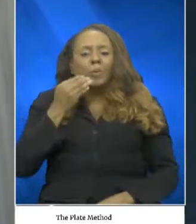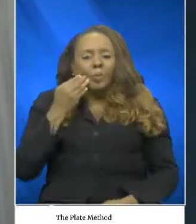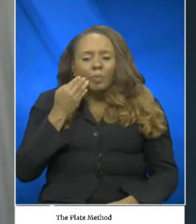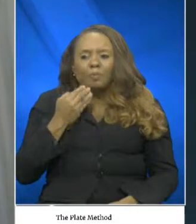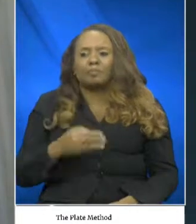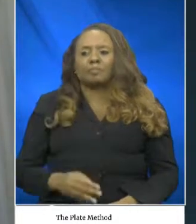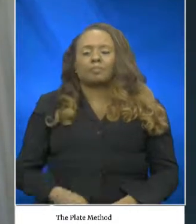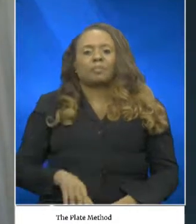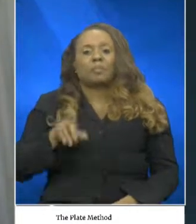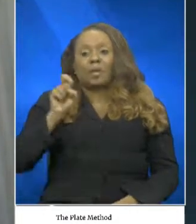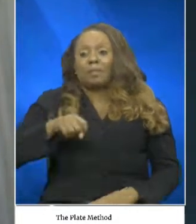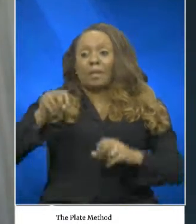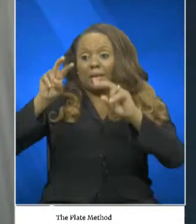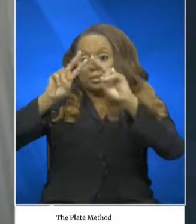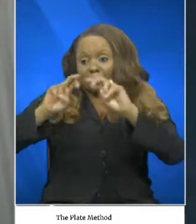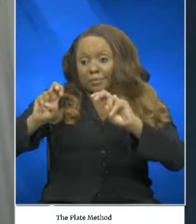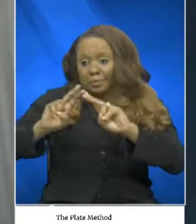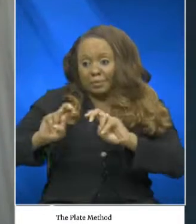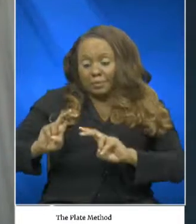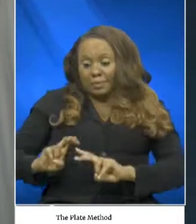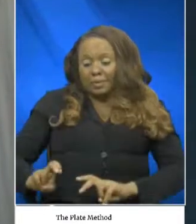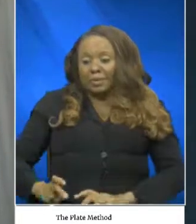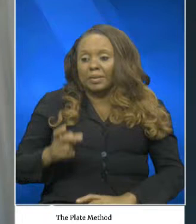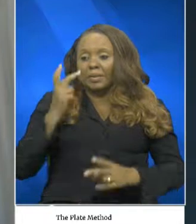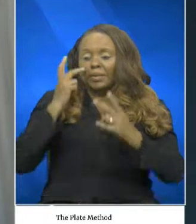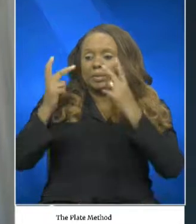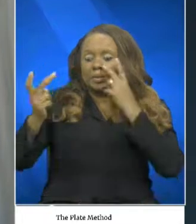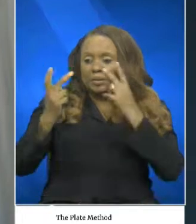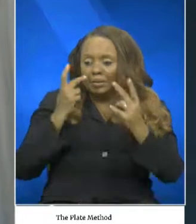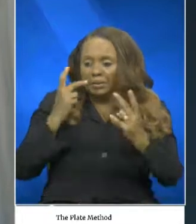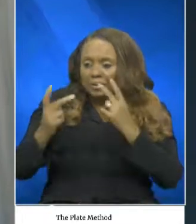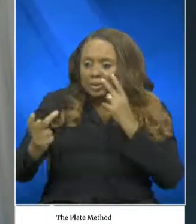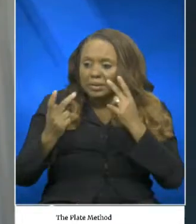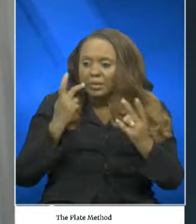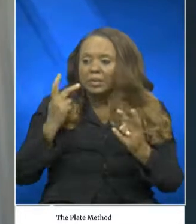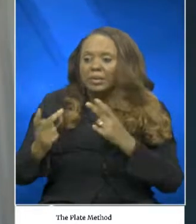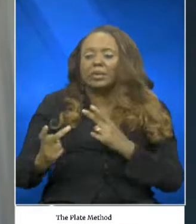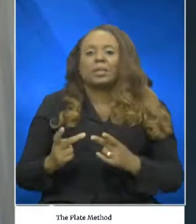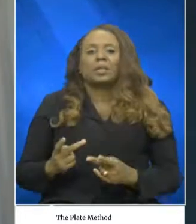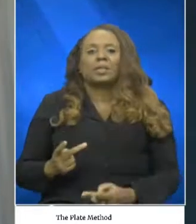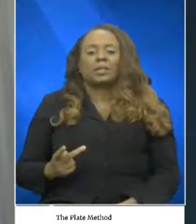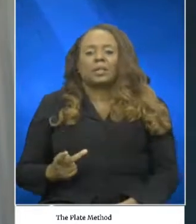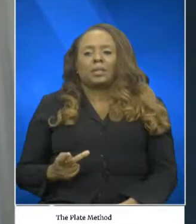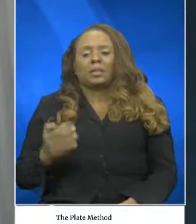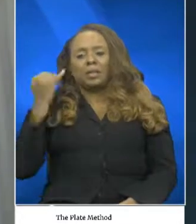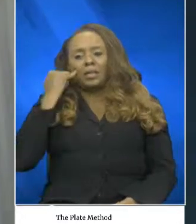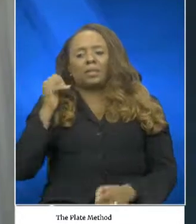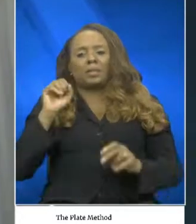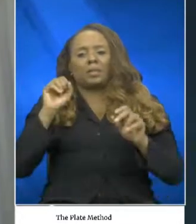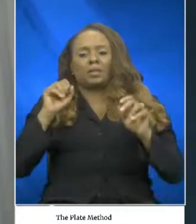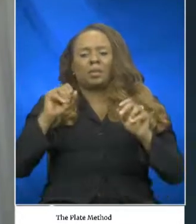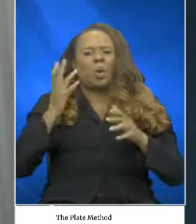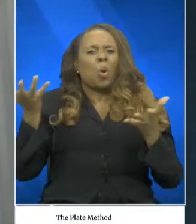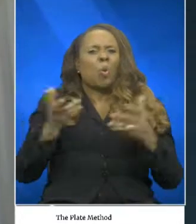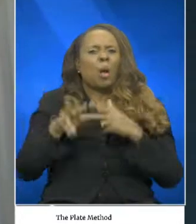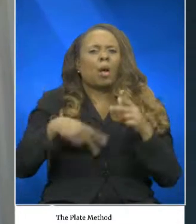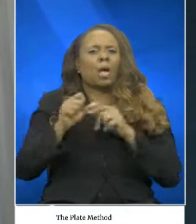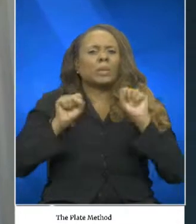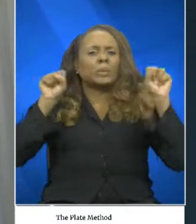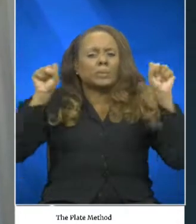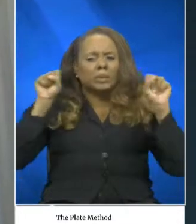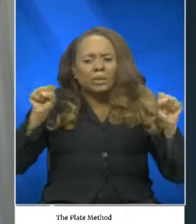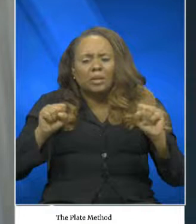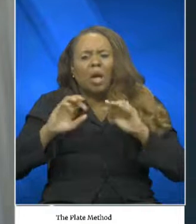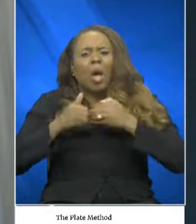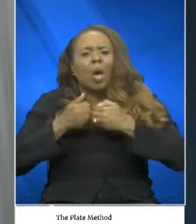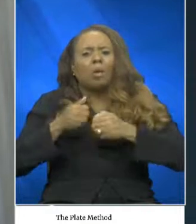evaluate her and see how well she could tolerate any form of exercise. Given the history